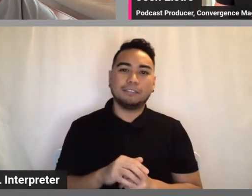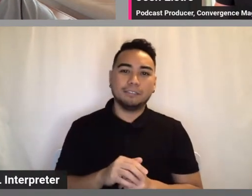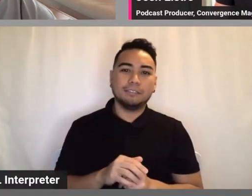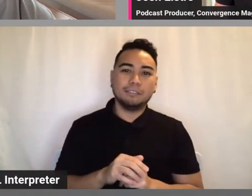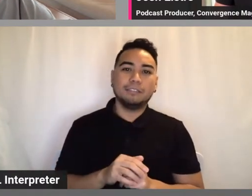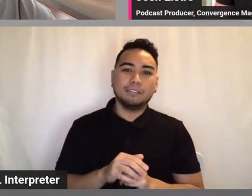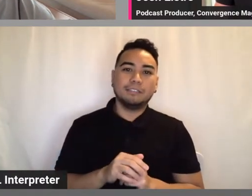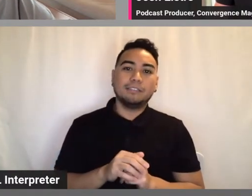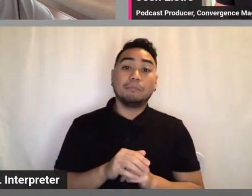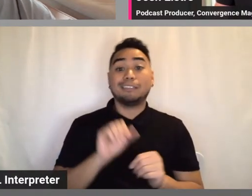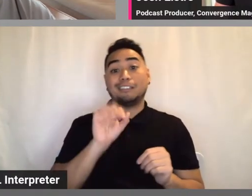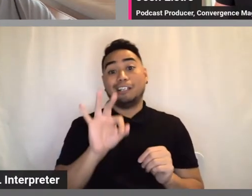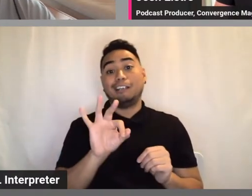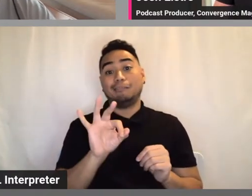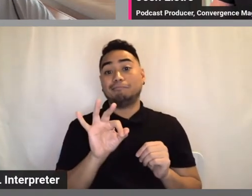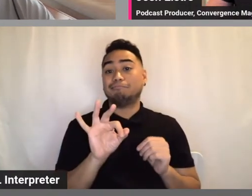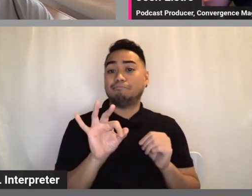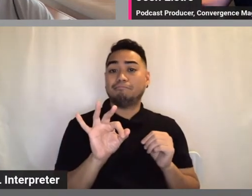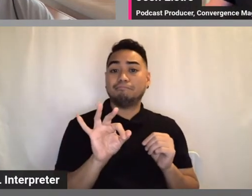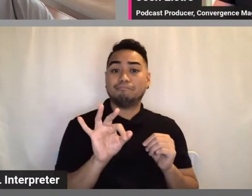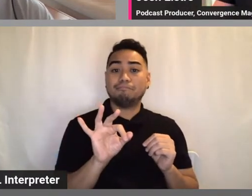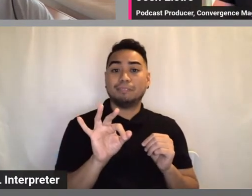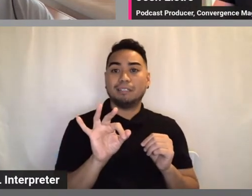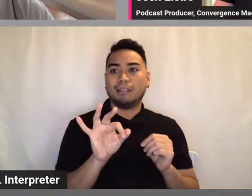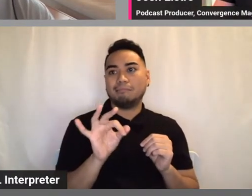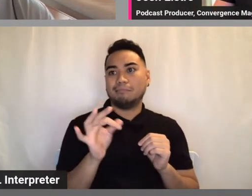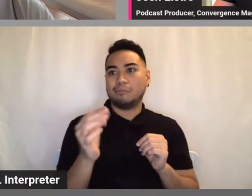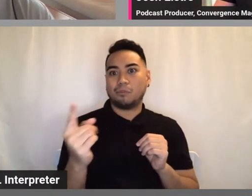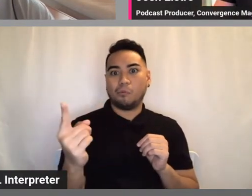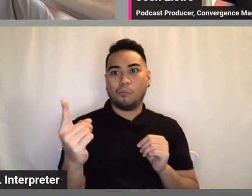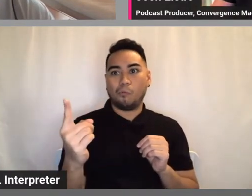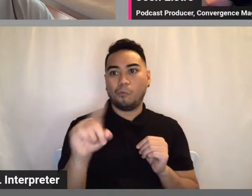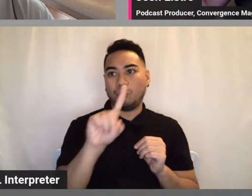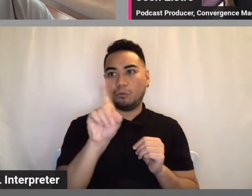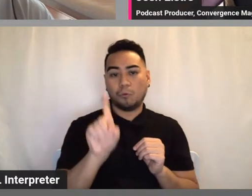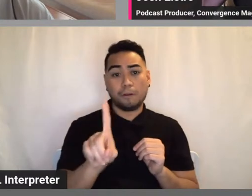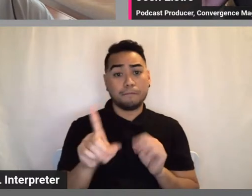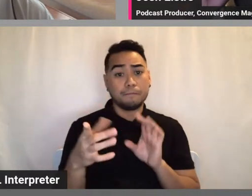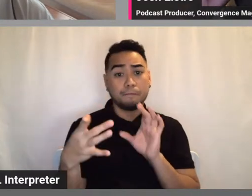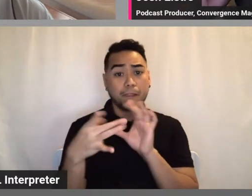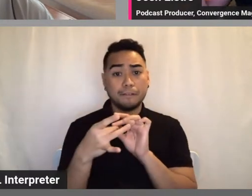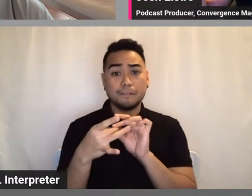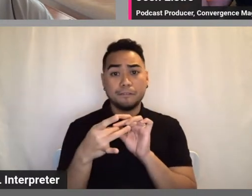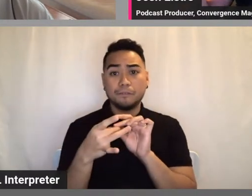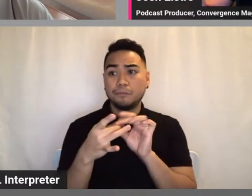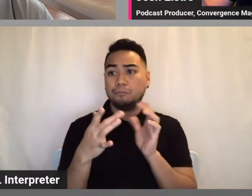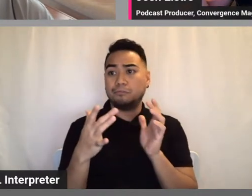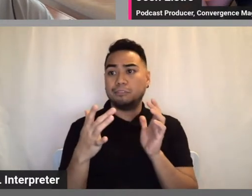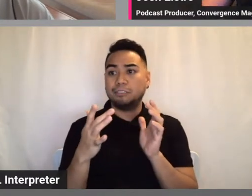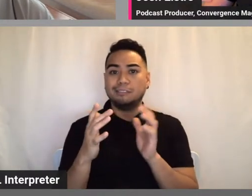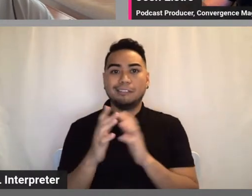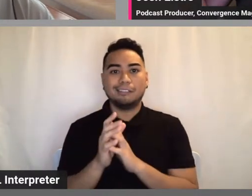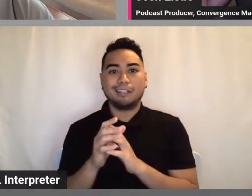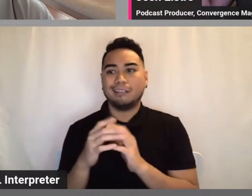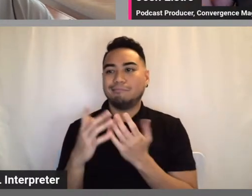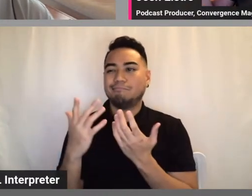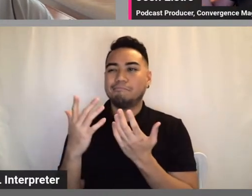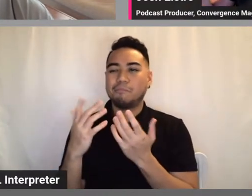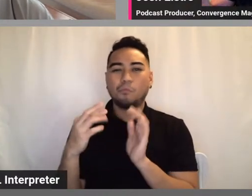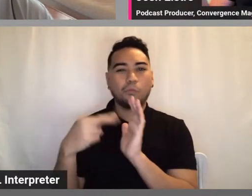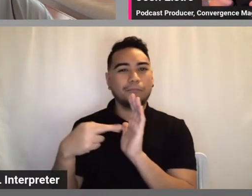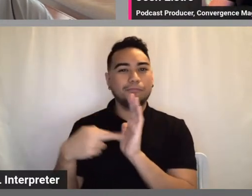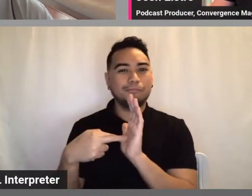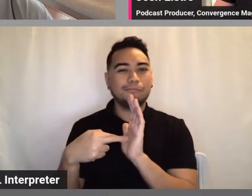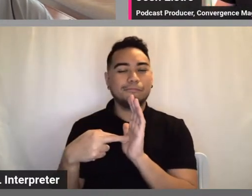but if there is ever editorially a question about is this what we think represents convergence